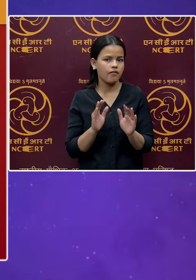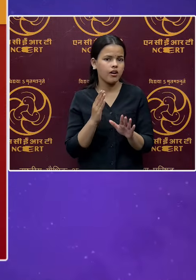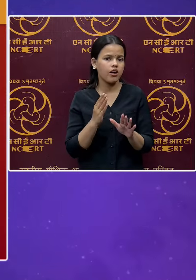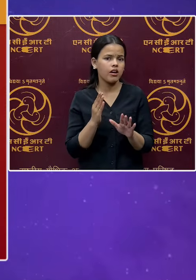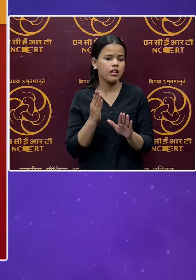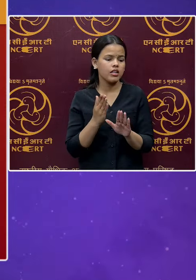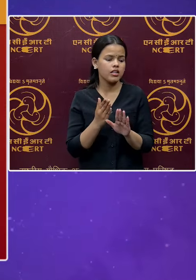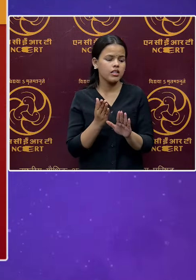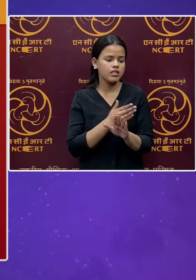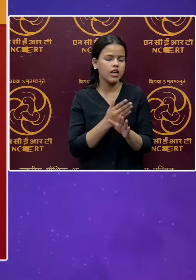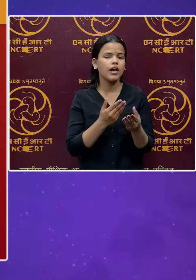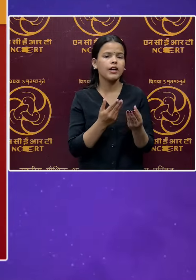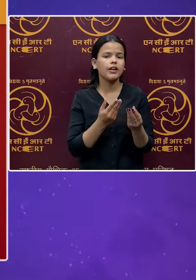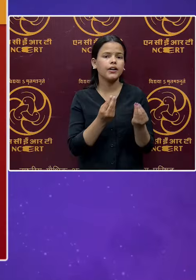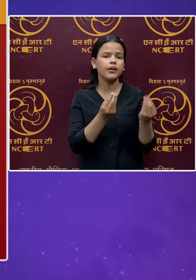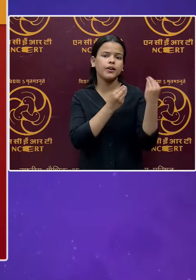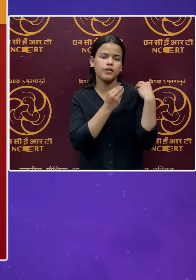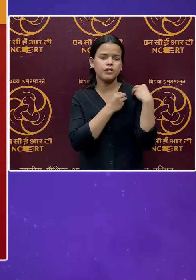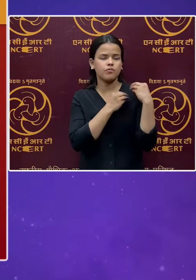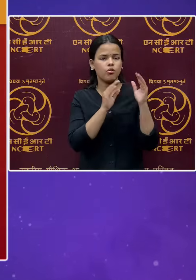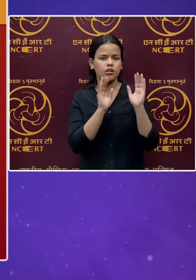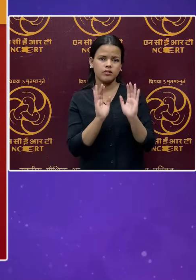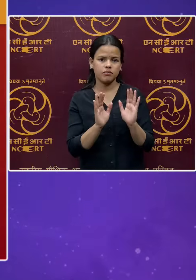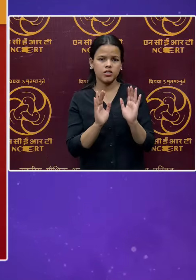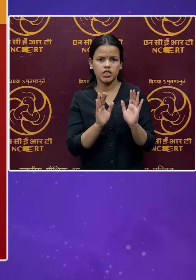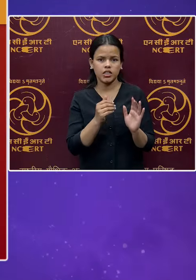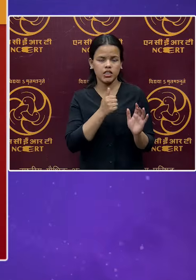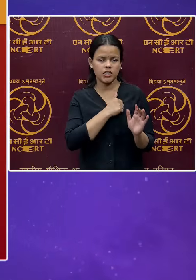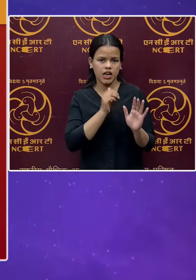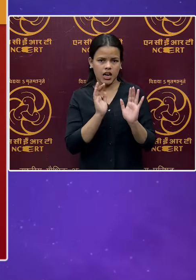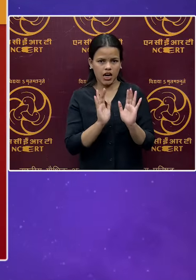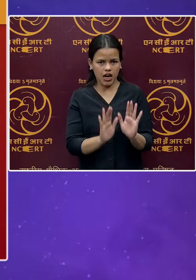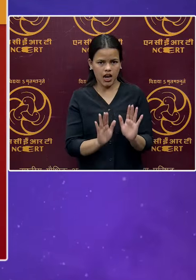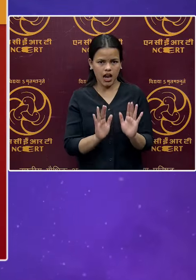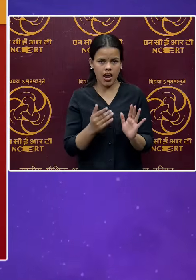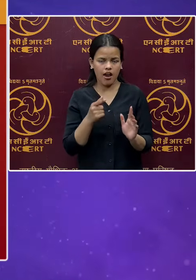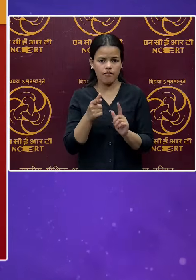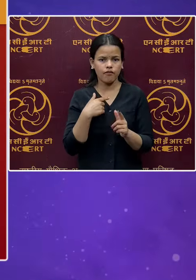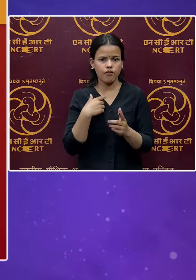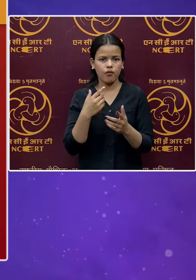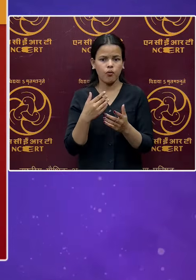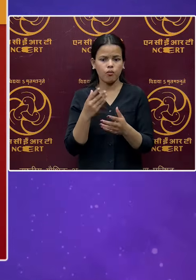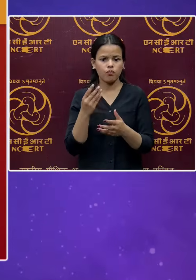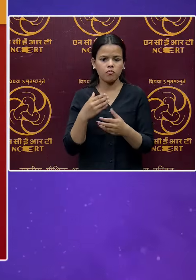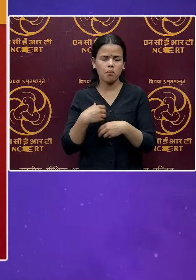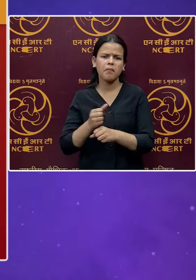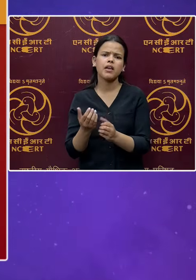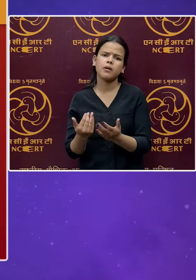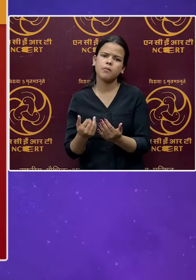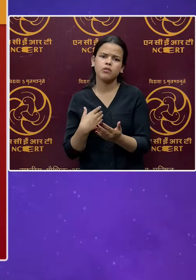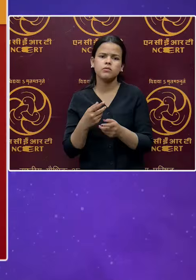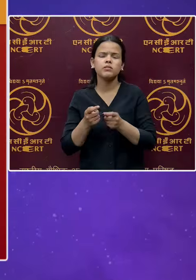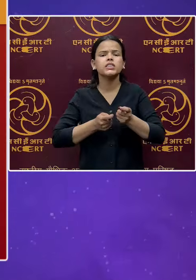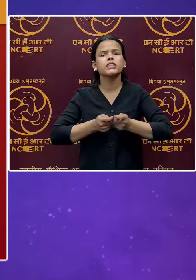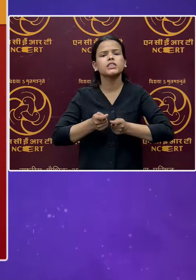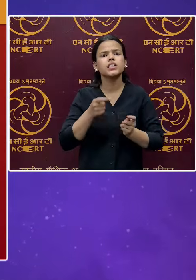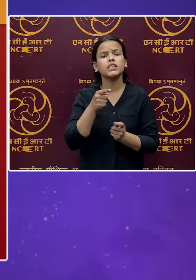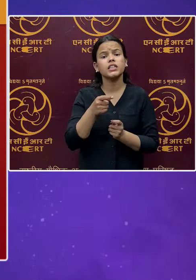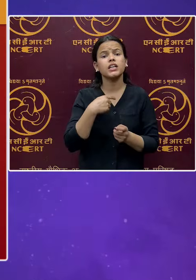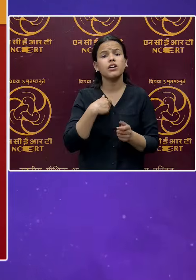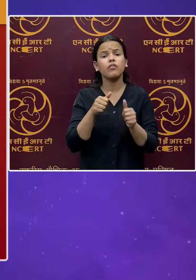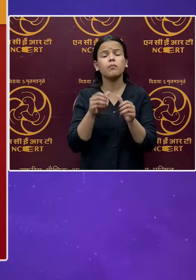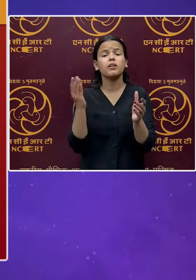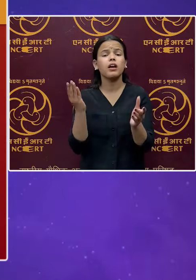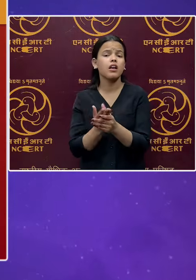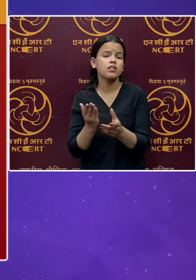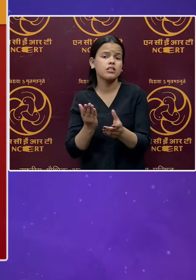to create a learner group. So they will be able to create different group of the learners. Accordingly, they will be assigning